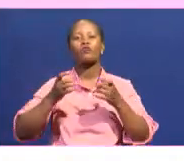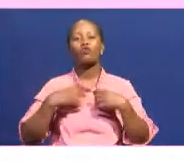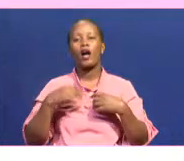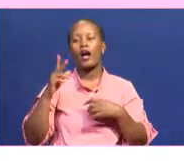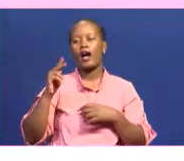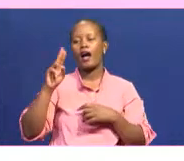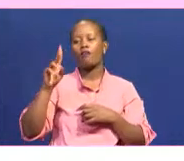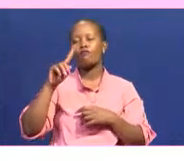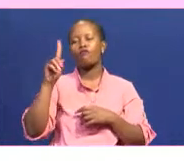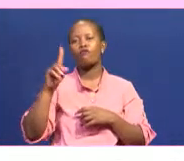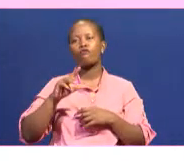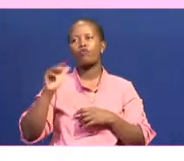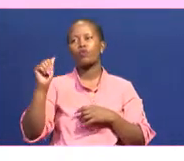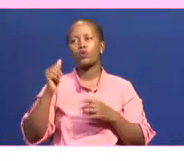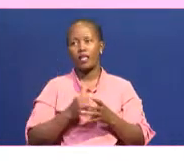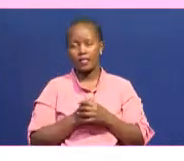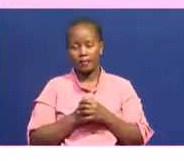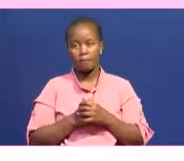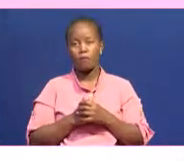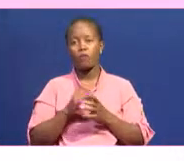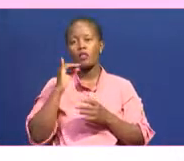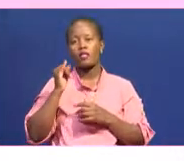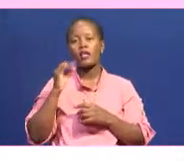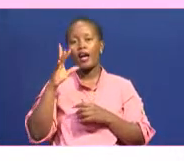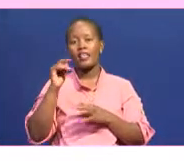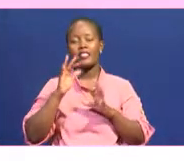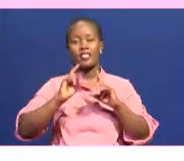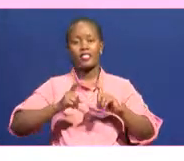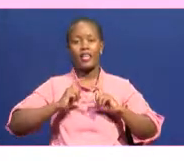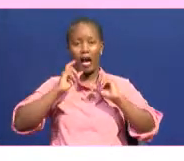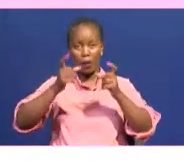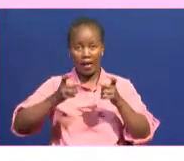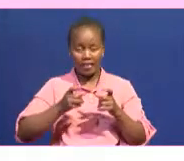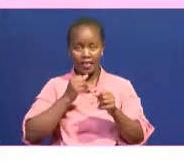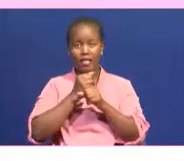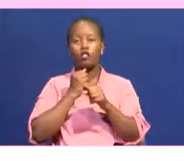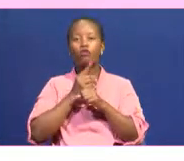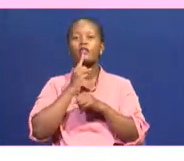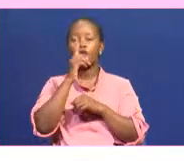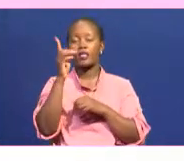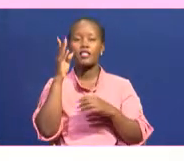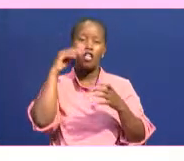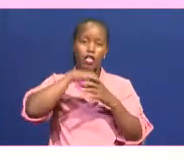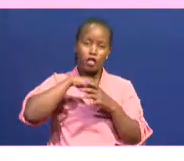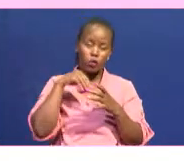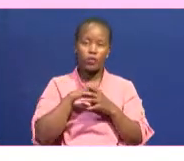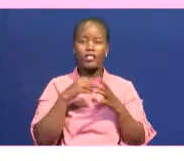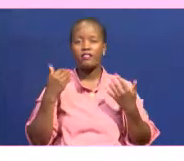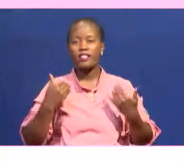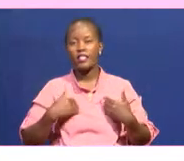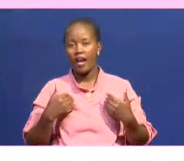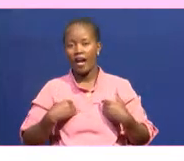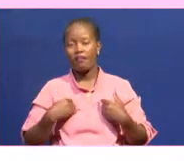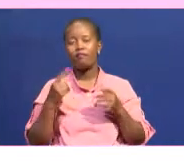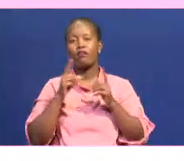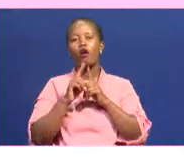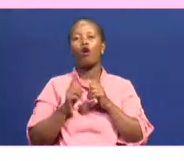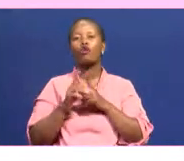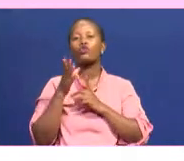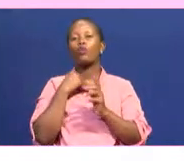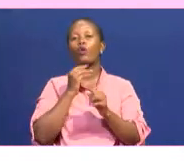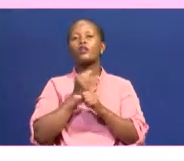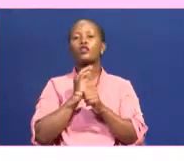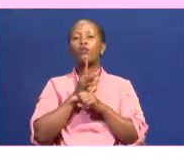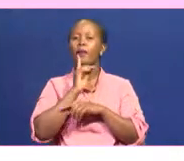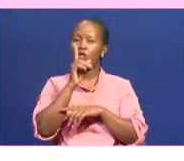Awards. The objectives of the ICT, enhanced ICT Awards, is to ensure that there is inclusivity in the ICT sector, and we also want to ensure that